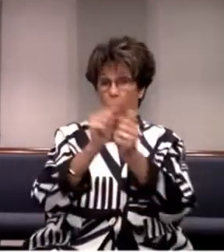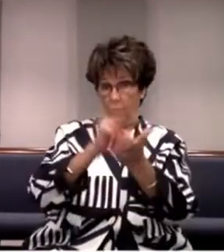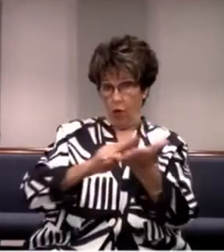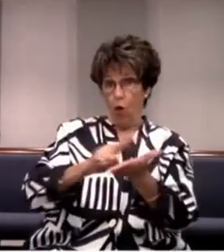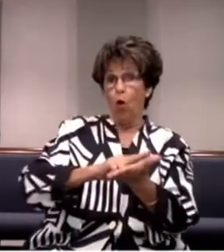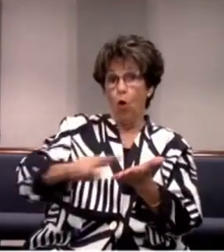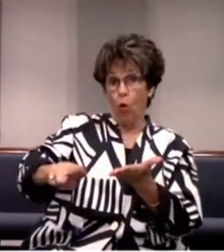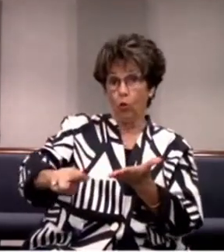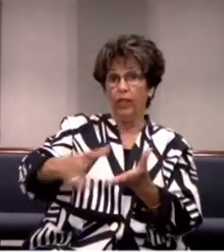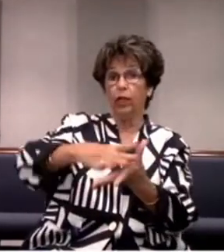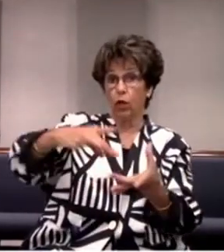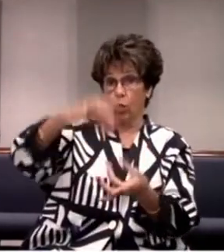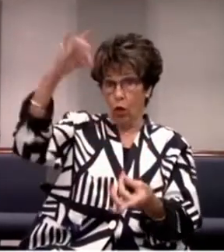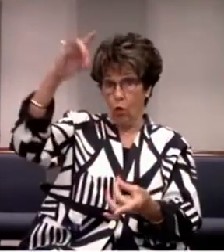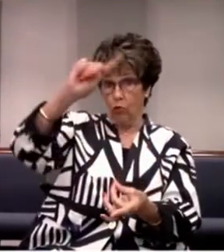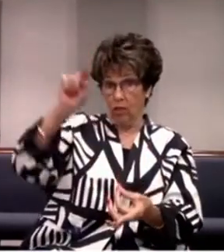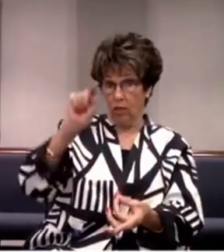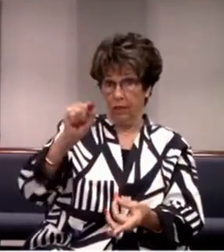Ghost?